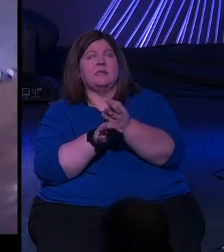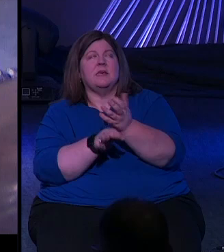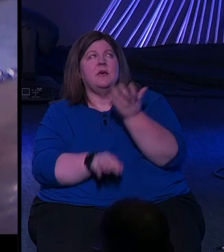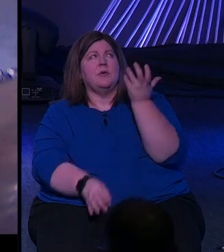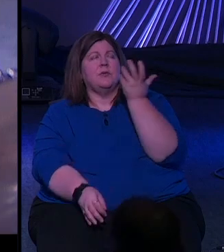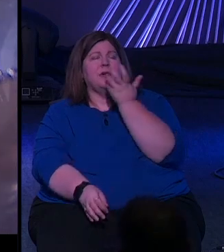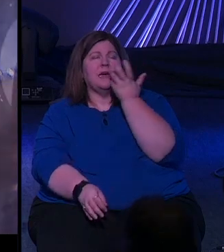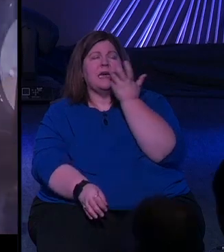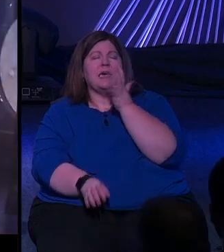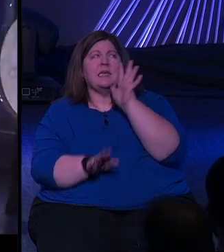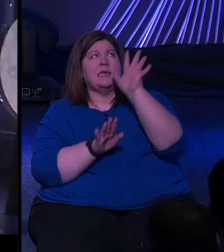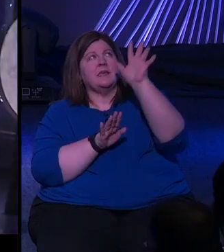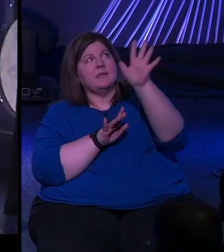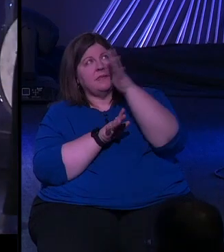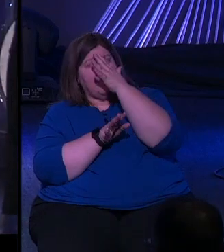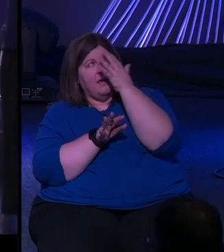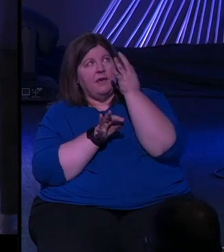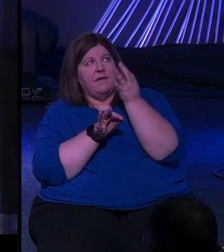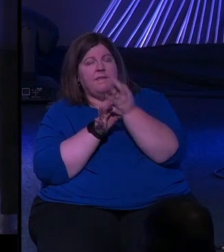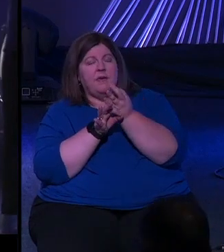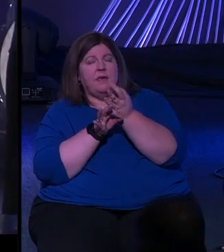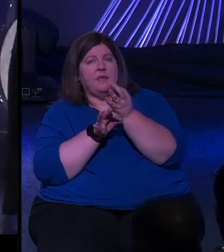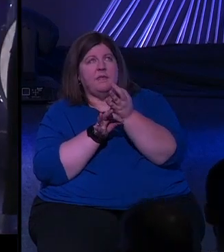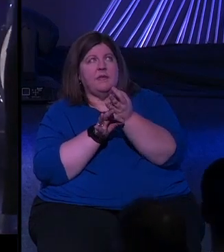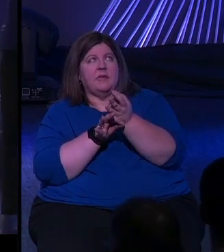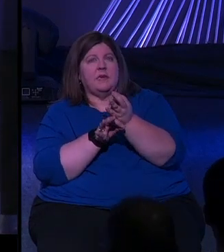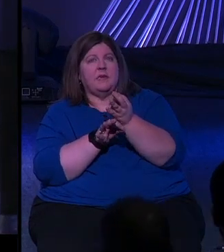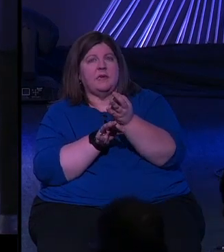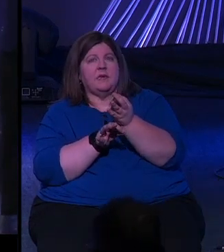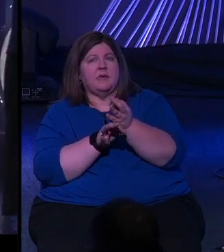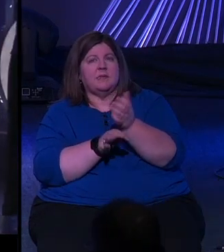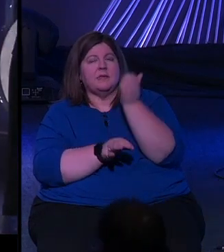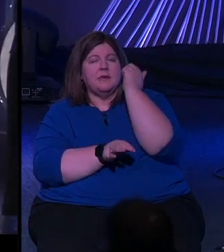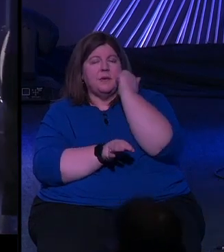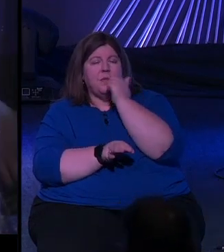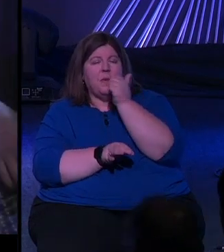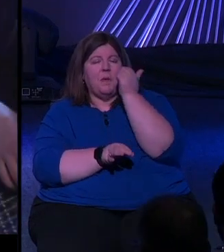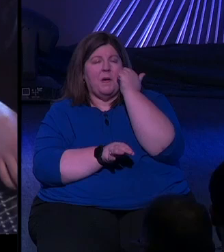faithfulness. Great is thy faithfulness.